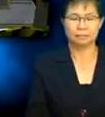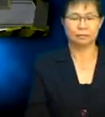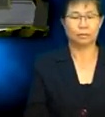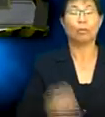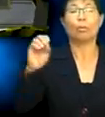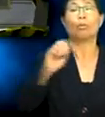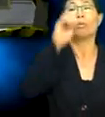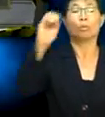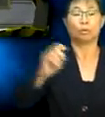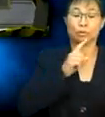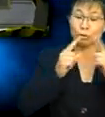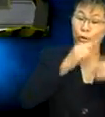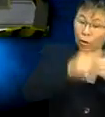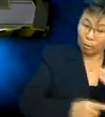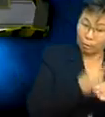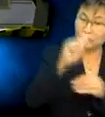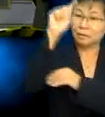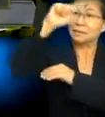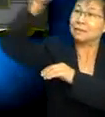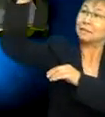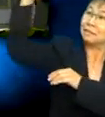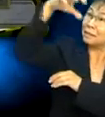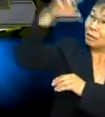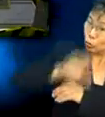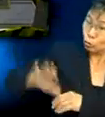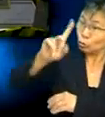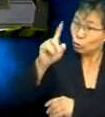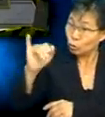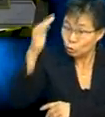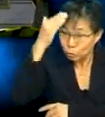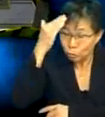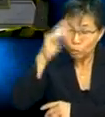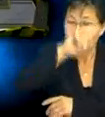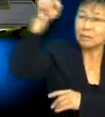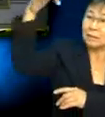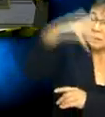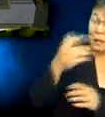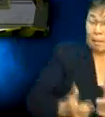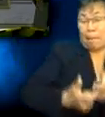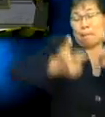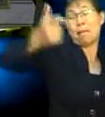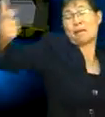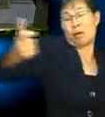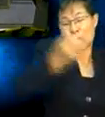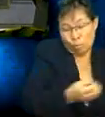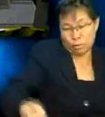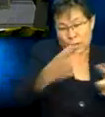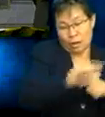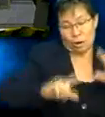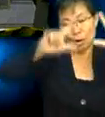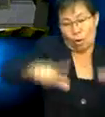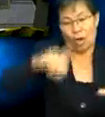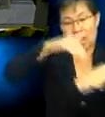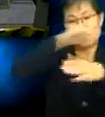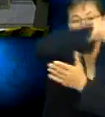Oh, talking about the sun, did you know that the sun is the biggest object and located at